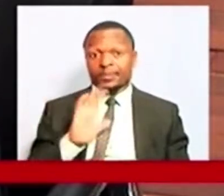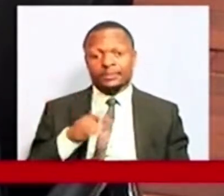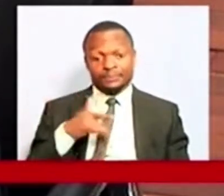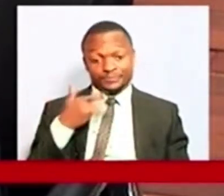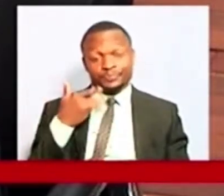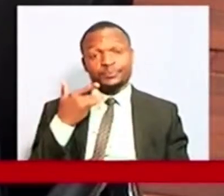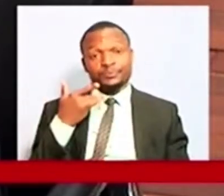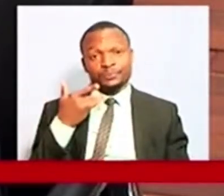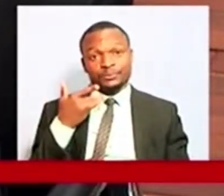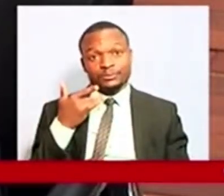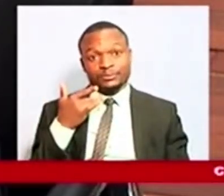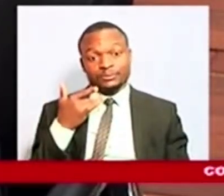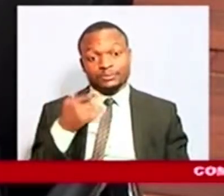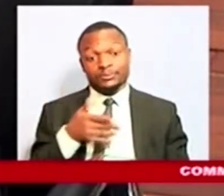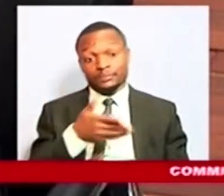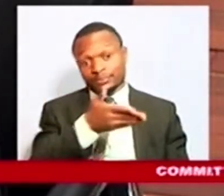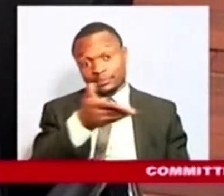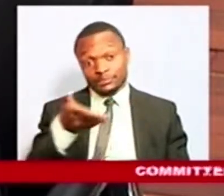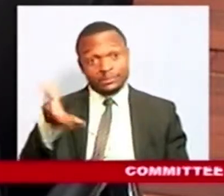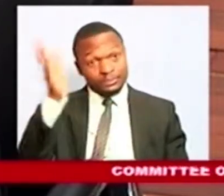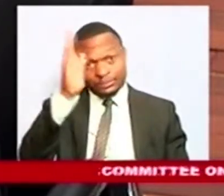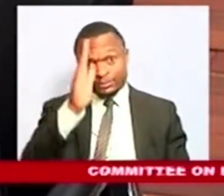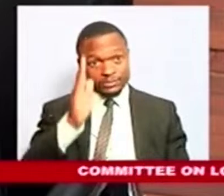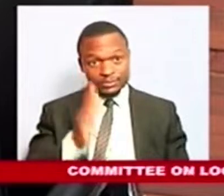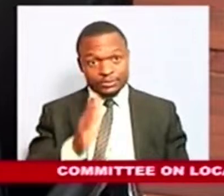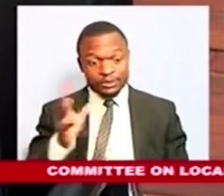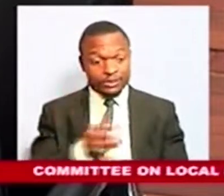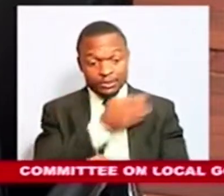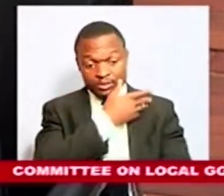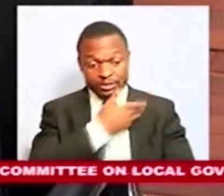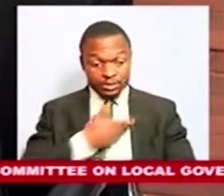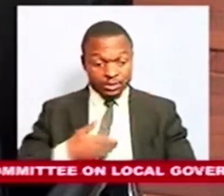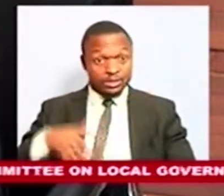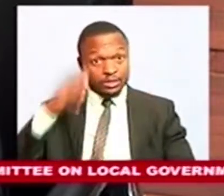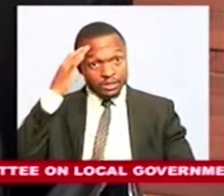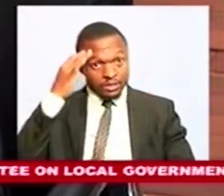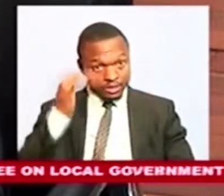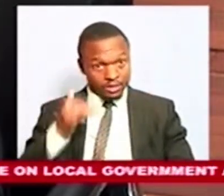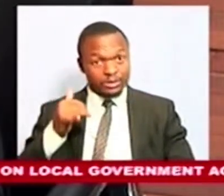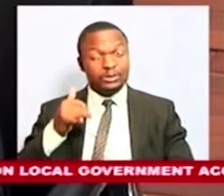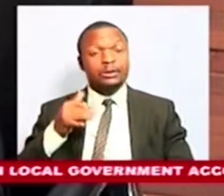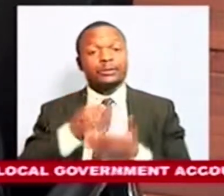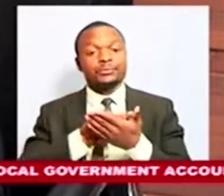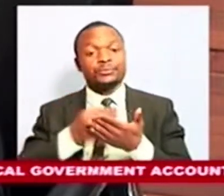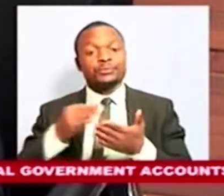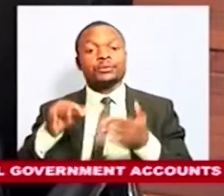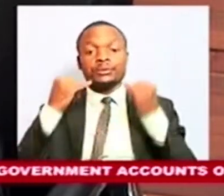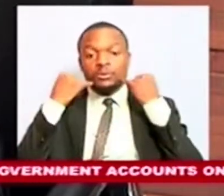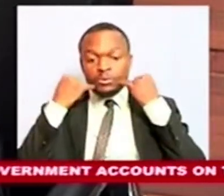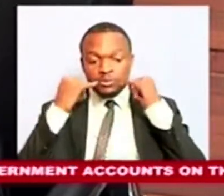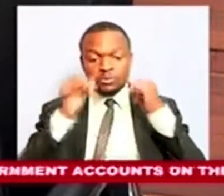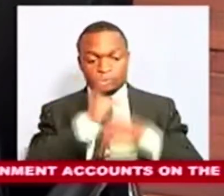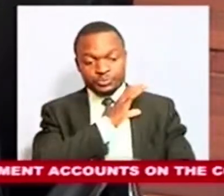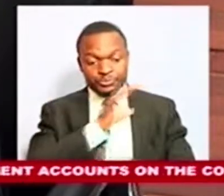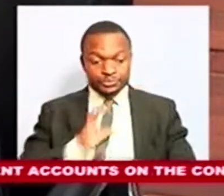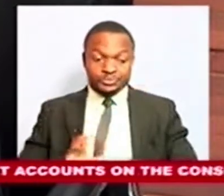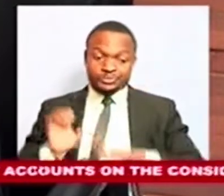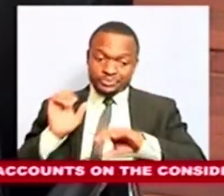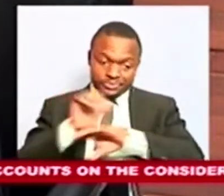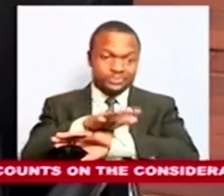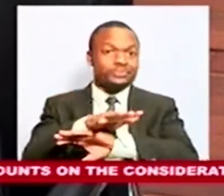like they never took it serious. Why didn't they inform the contractor to send